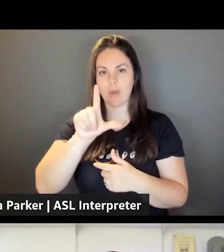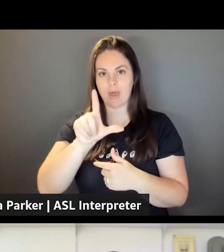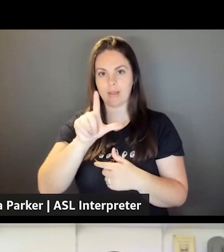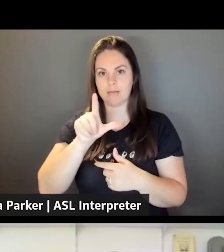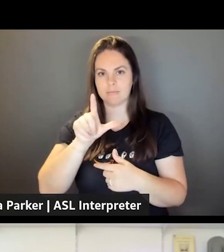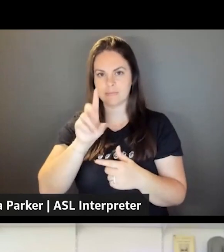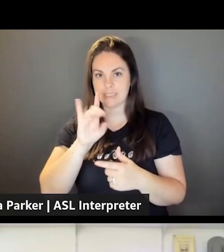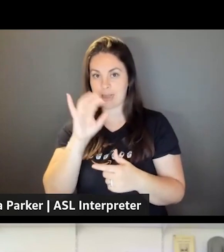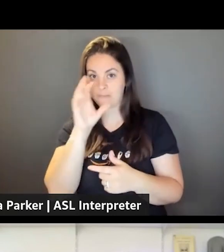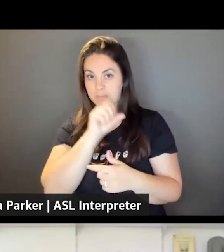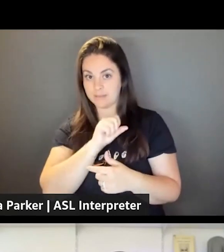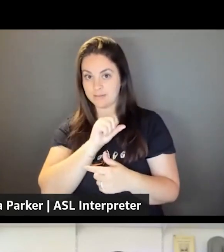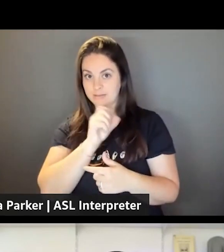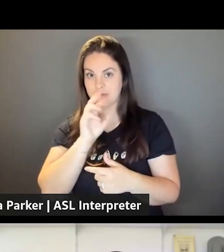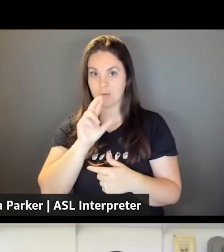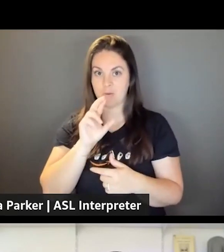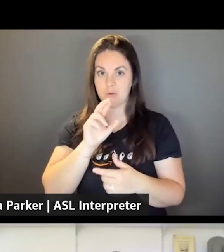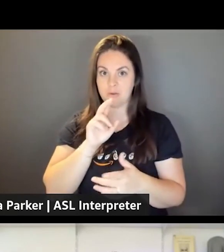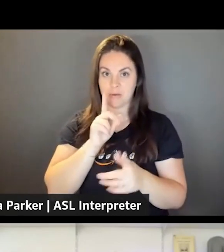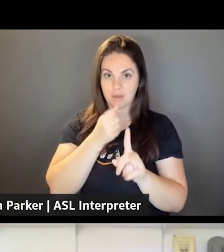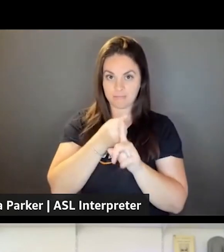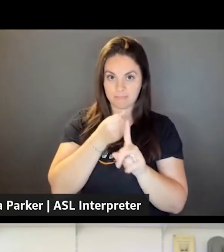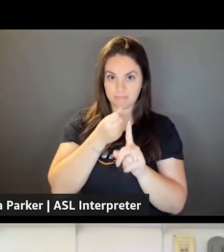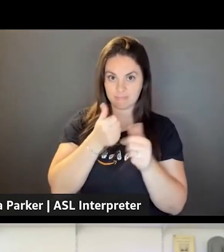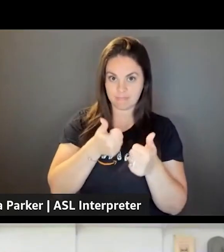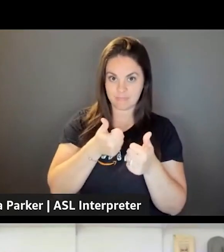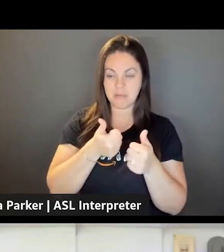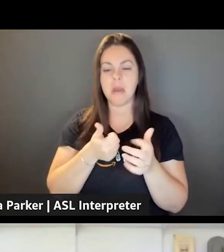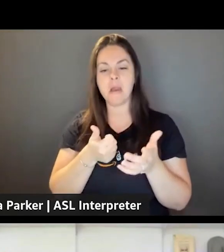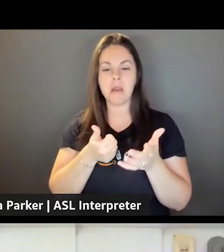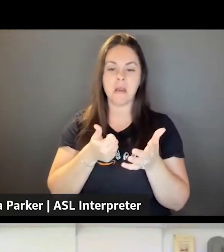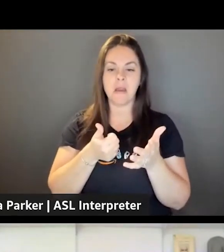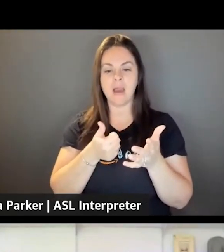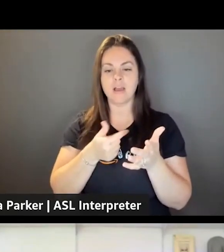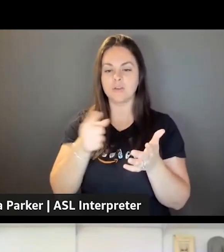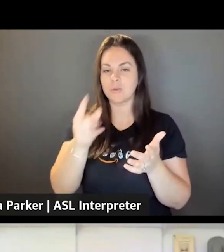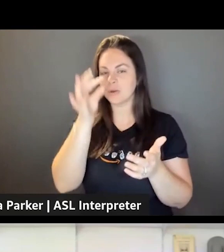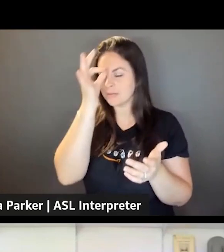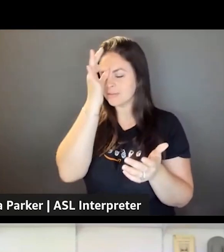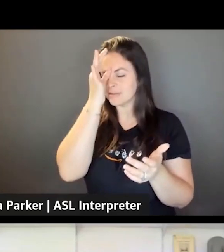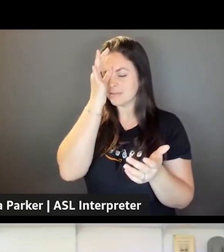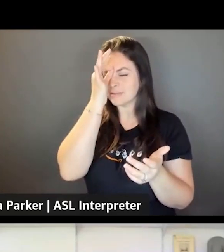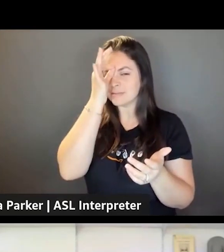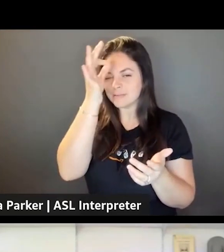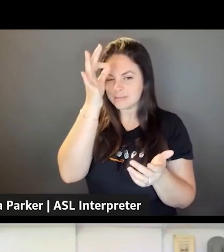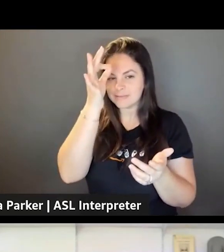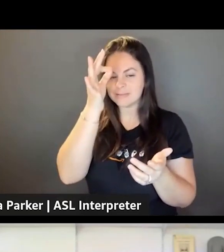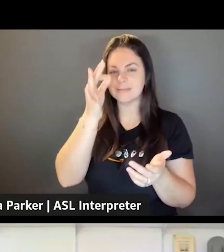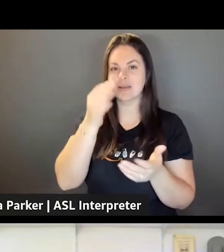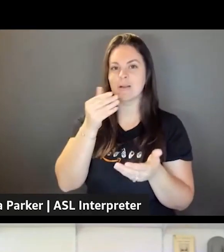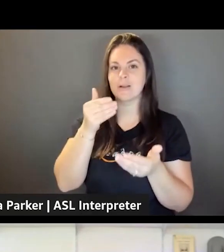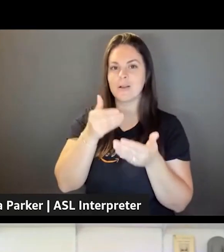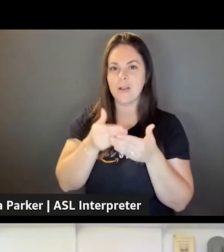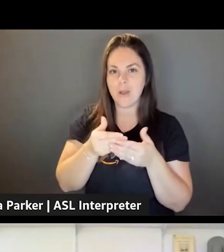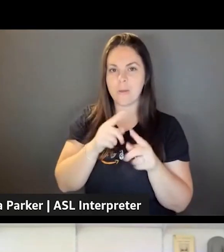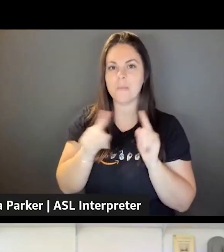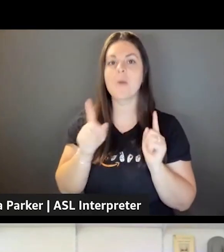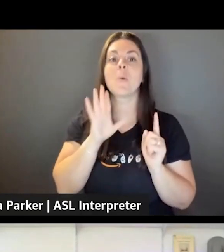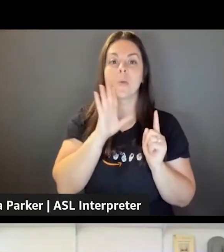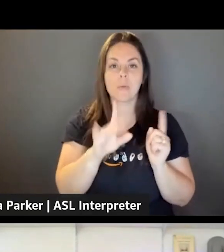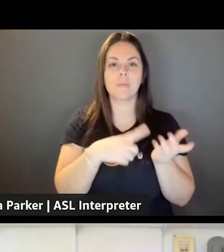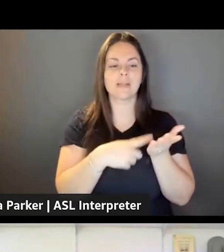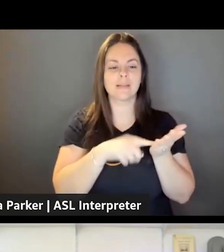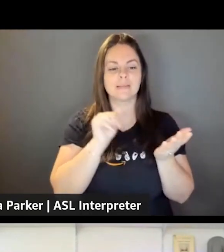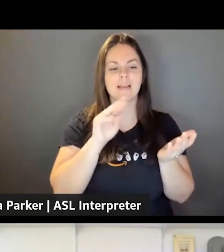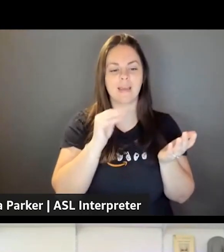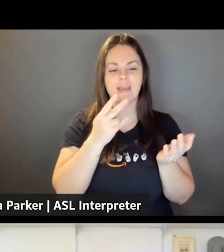about hit the mark? It's a little something. Okay. I think you're super close. You're super close. We're going to be talking about Amplify. Yes. We're